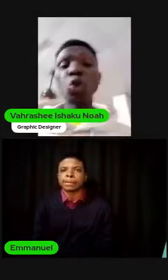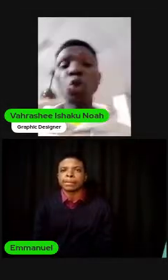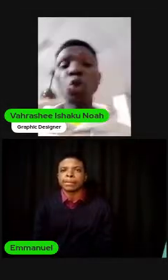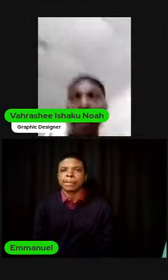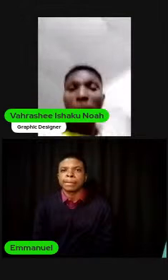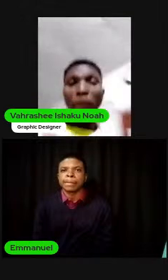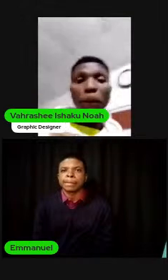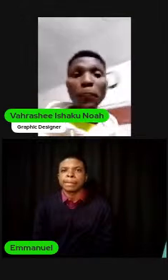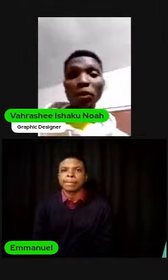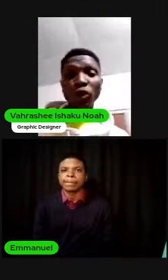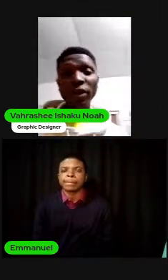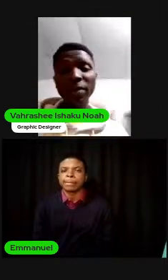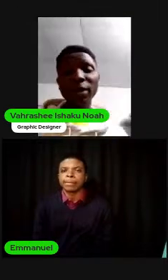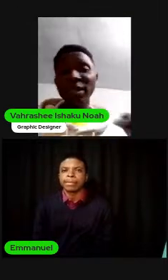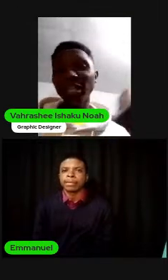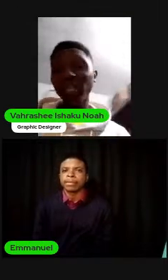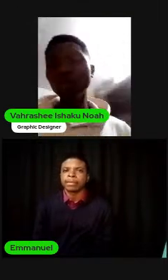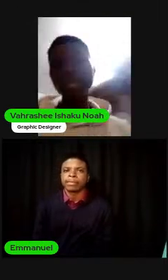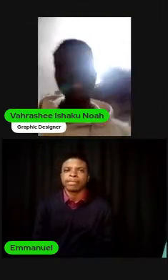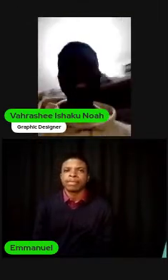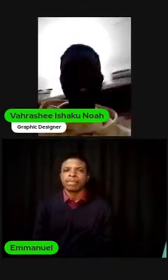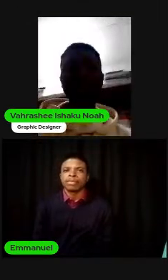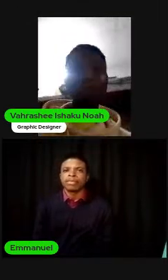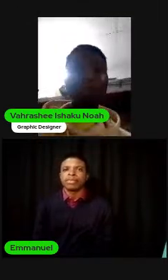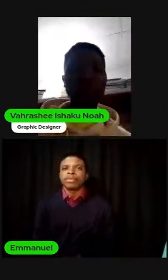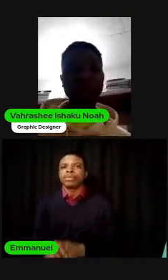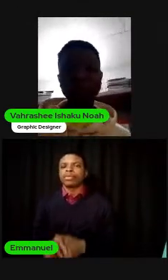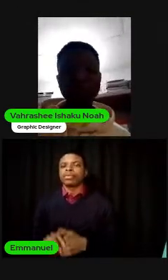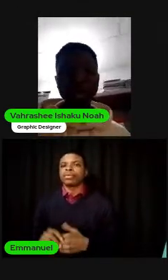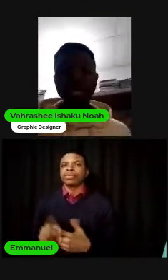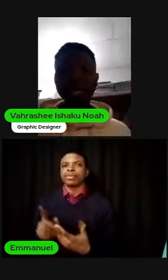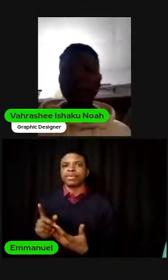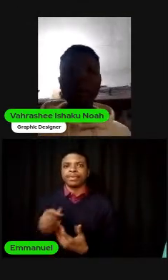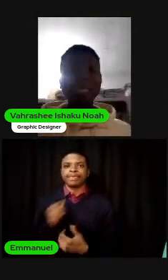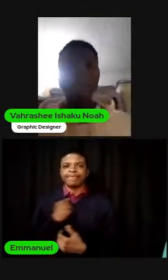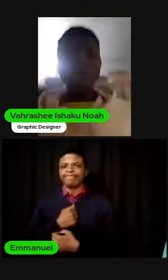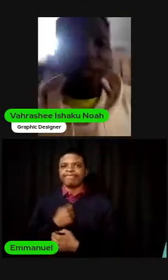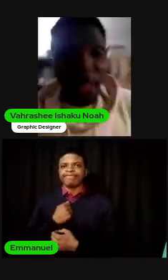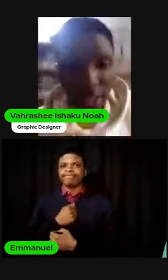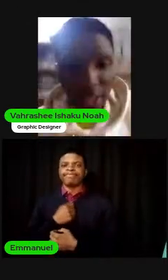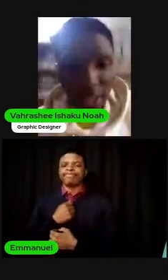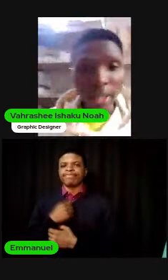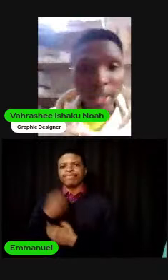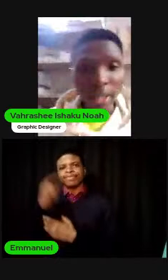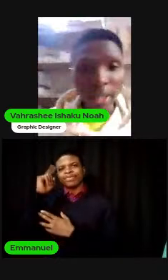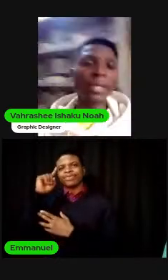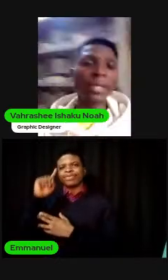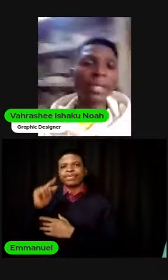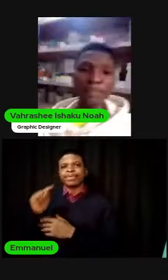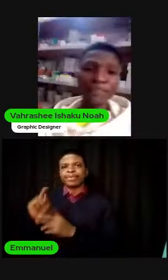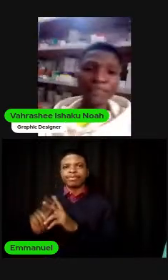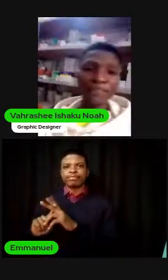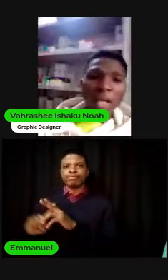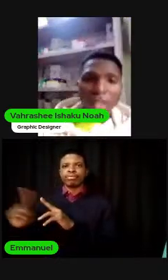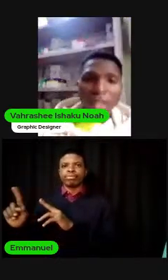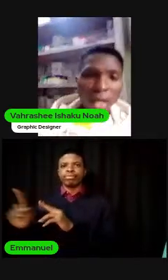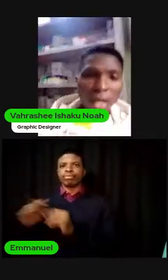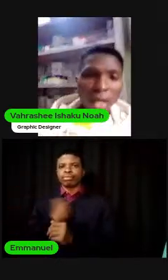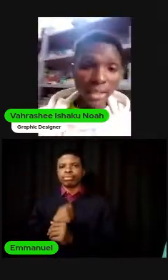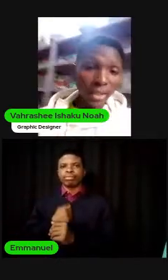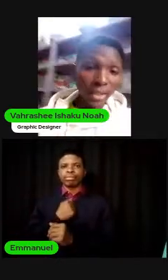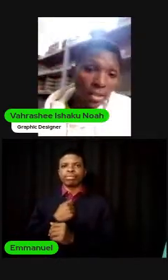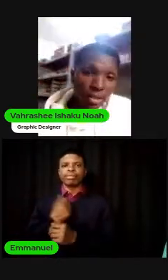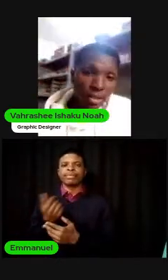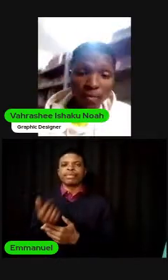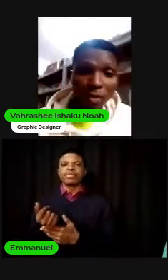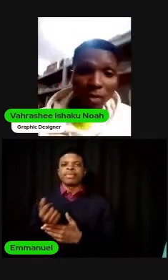So I'm back. Sorry about the little interruption. Now, as I was saying, I said,